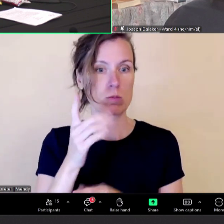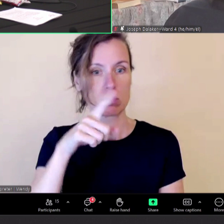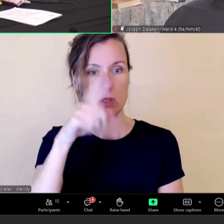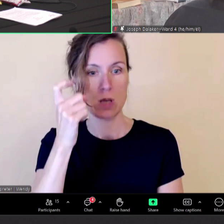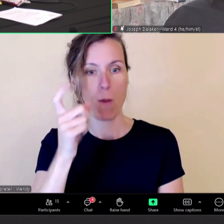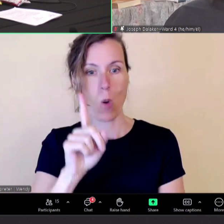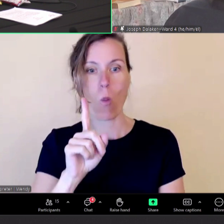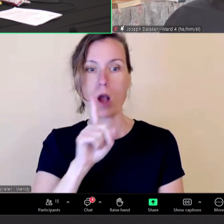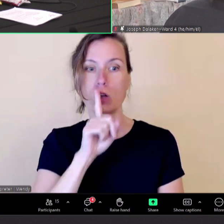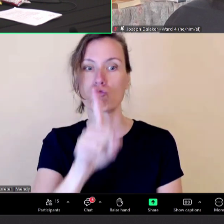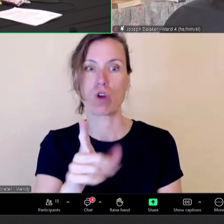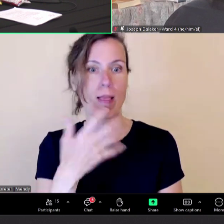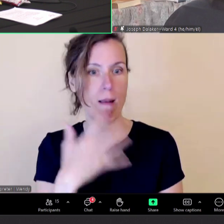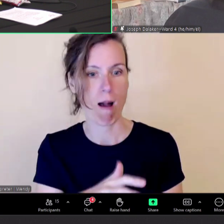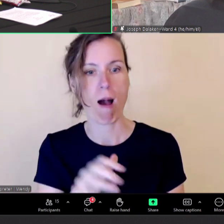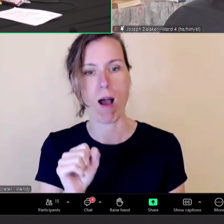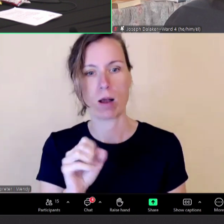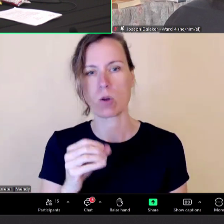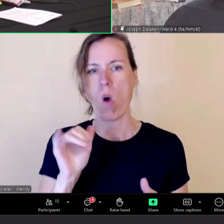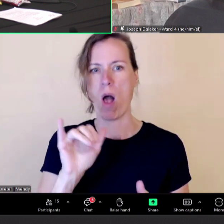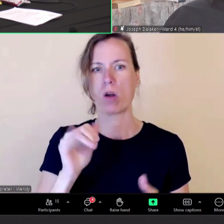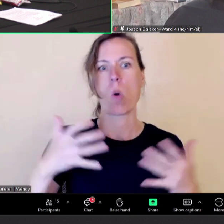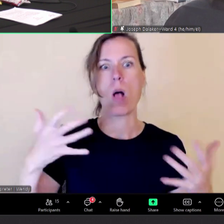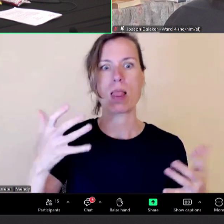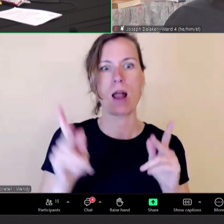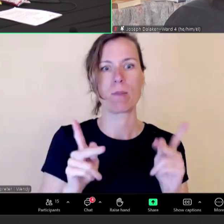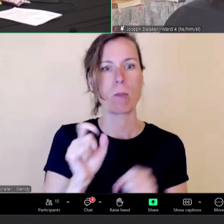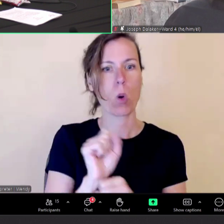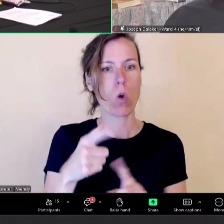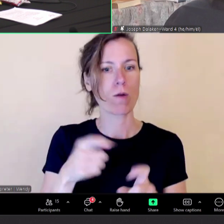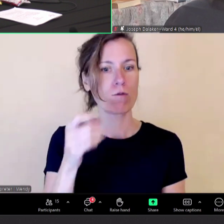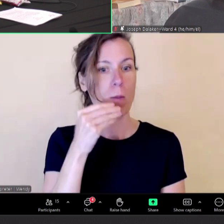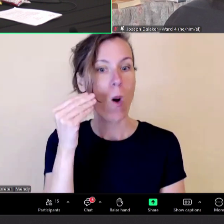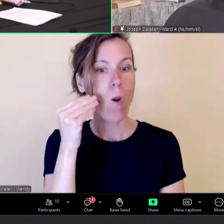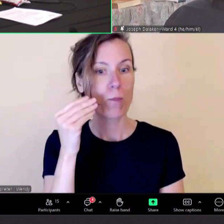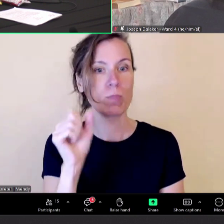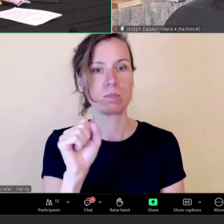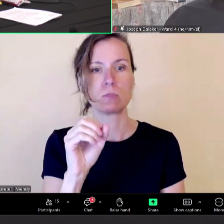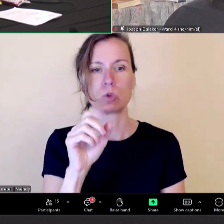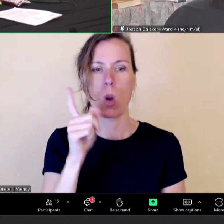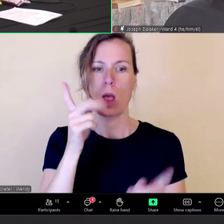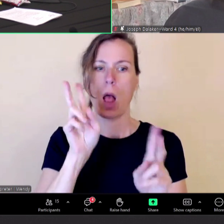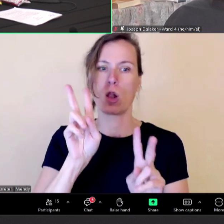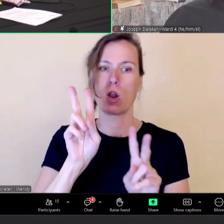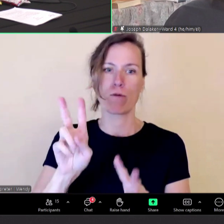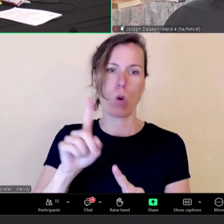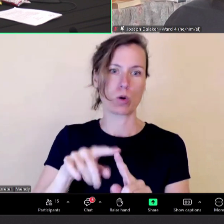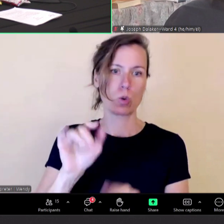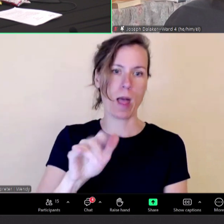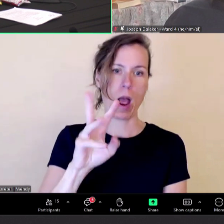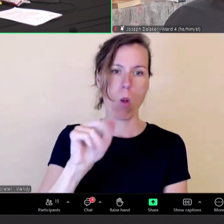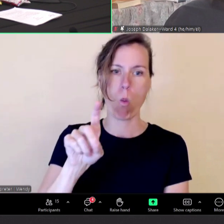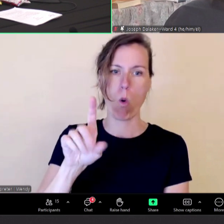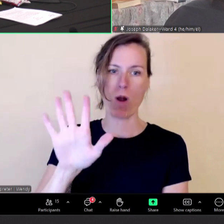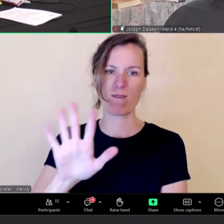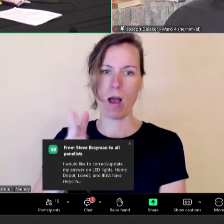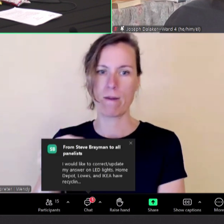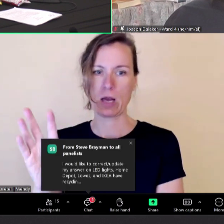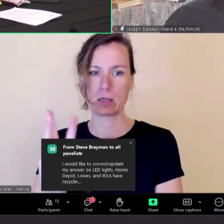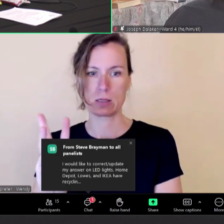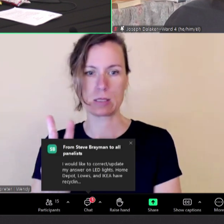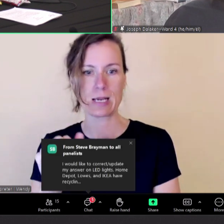work from home as well, so that's definitely something to look forward to in Ward 5 and 6, at least with Cheverly Station Apartments.